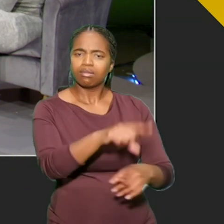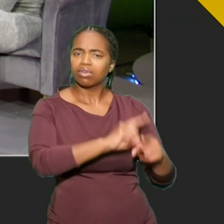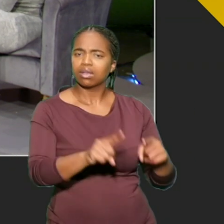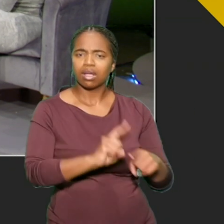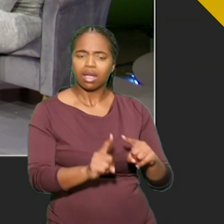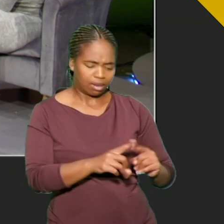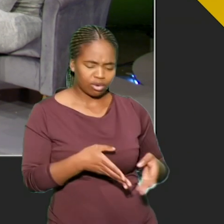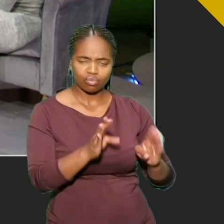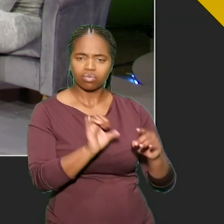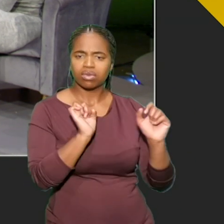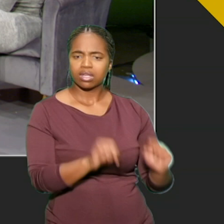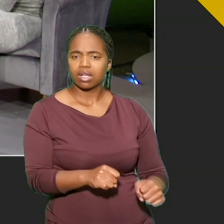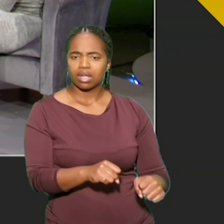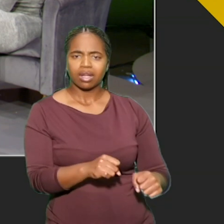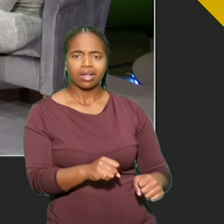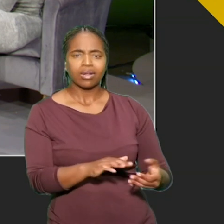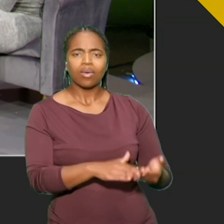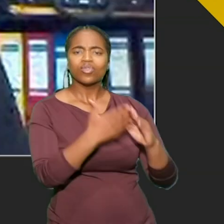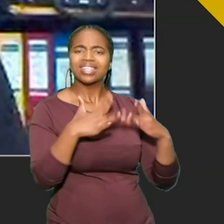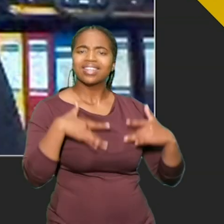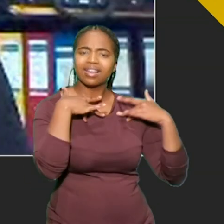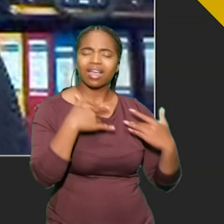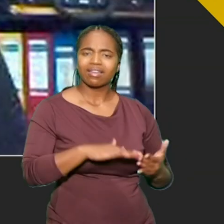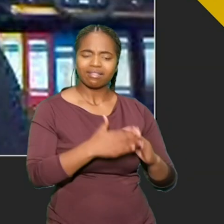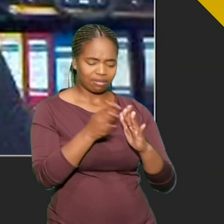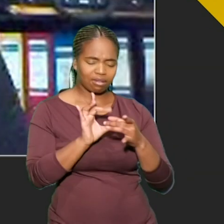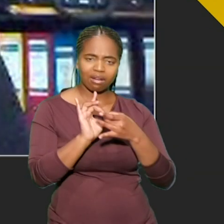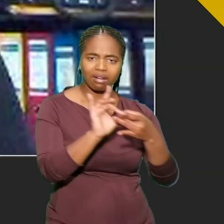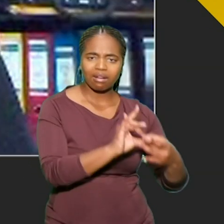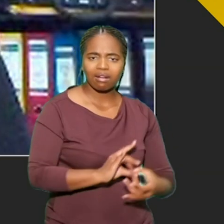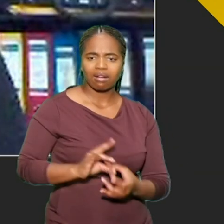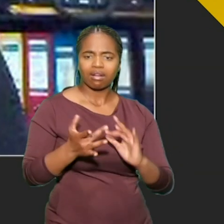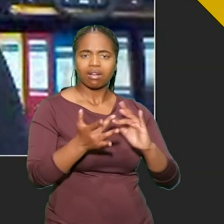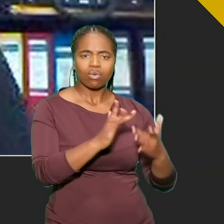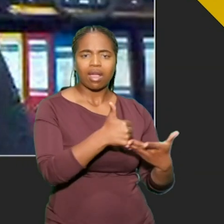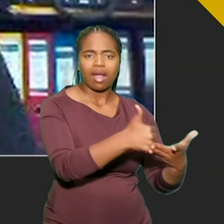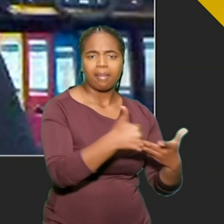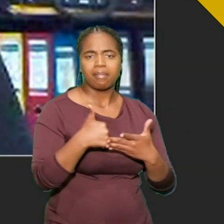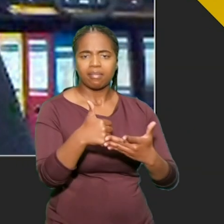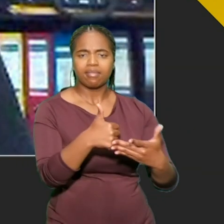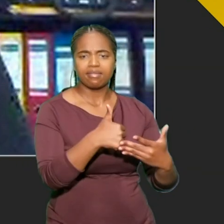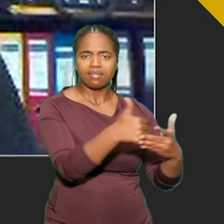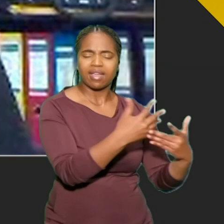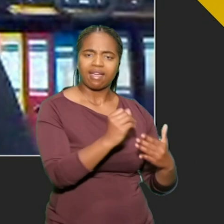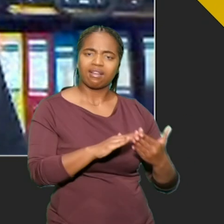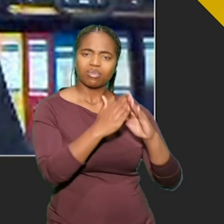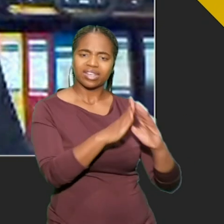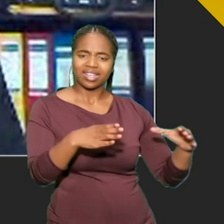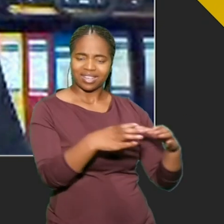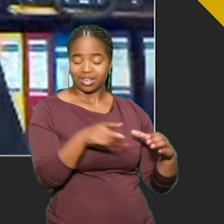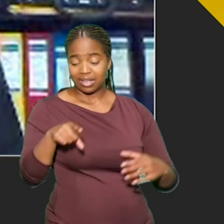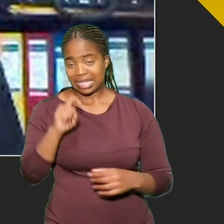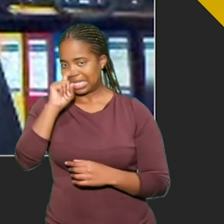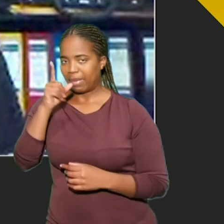Ekasi, life is on the streets, is community life, there are community networks, people help each other. There's that sense of community which you don't find